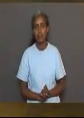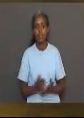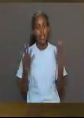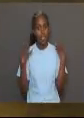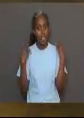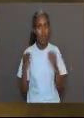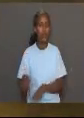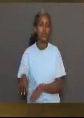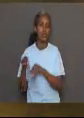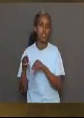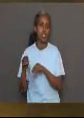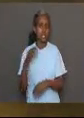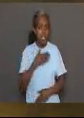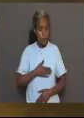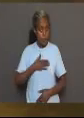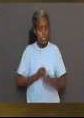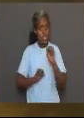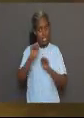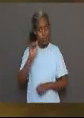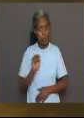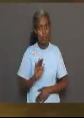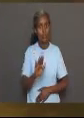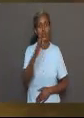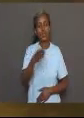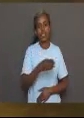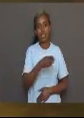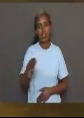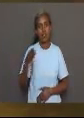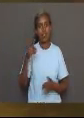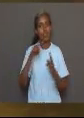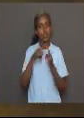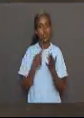Hello, students. Please compare your graph to this one.